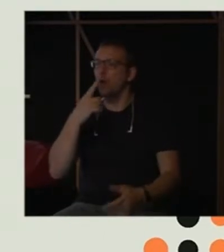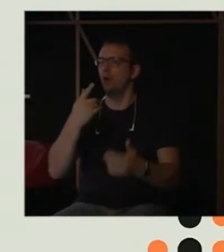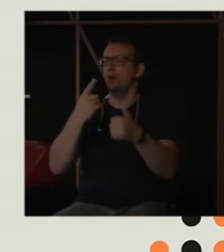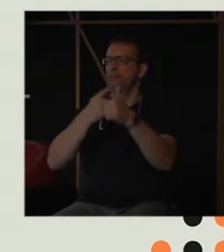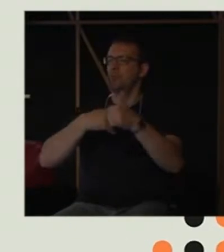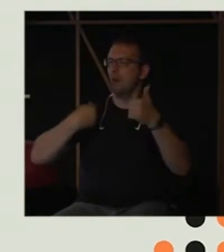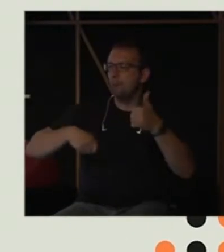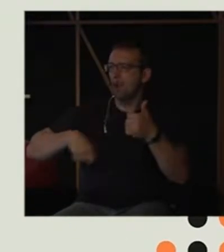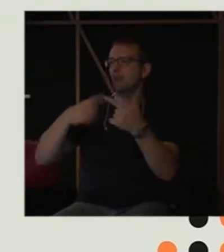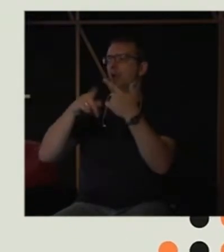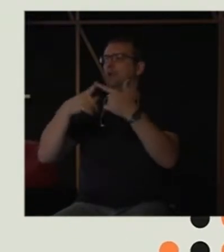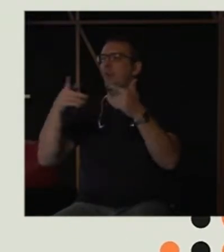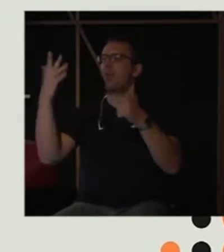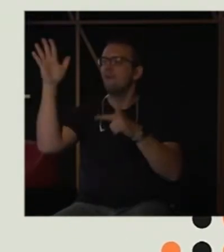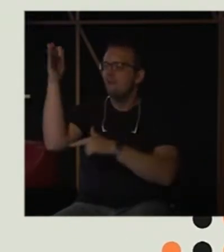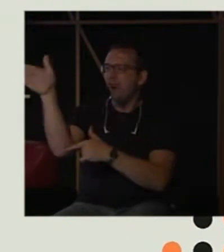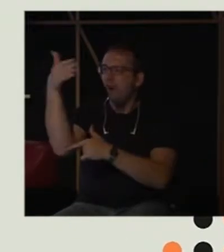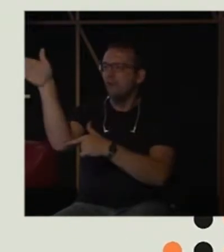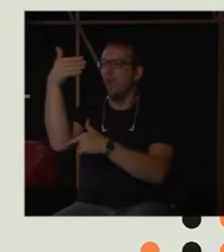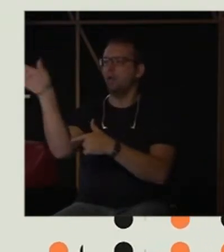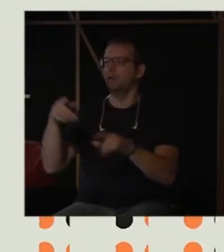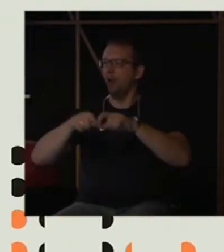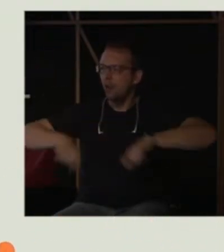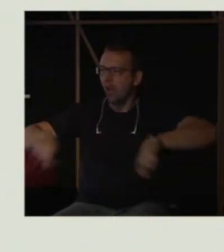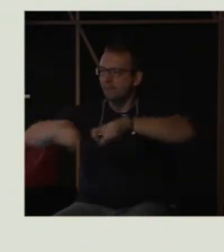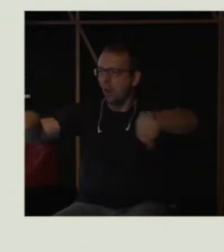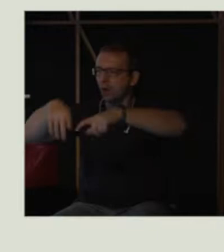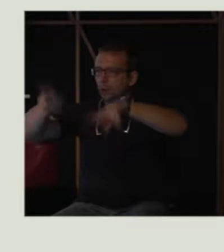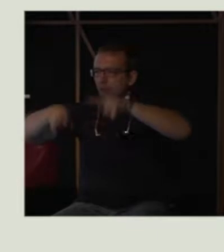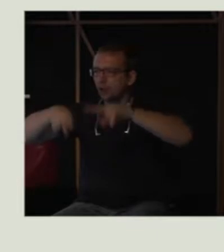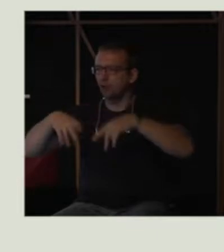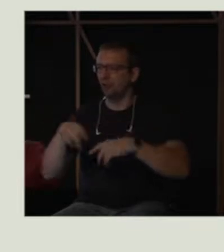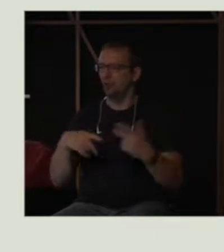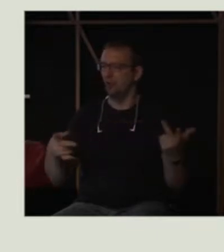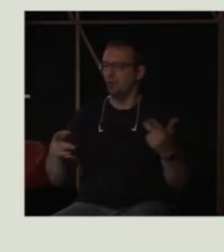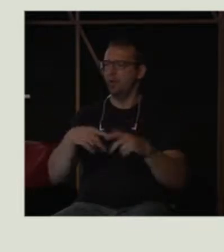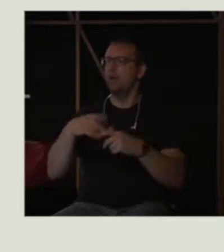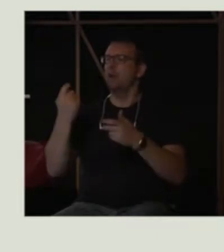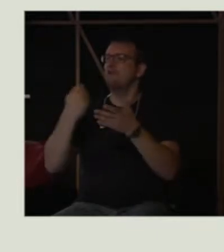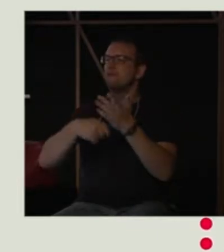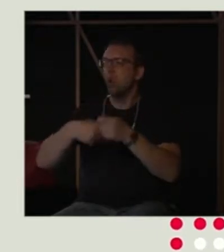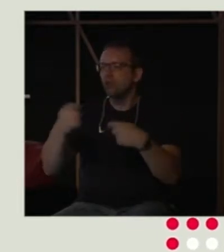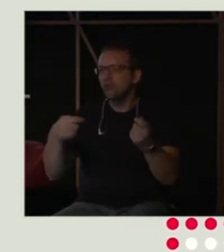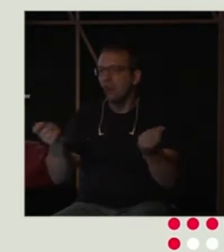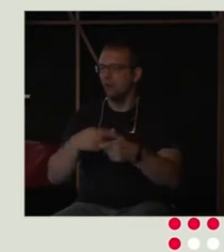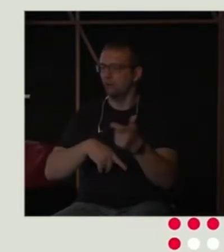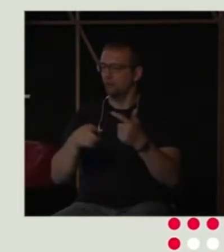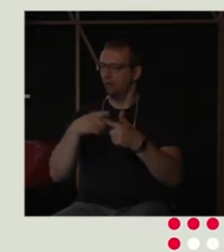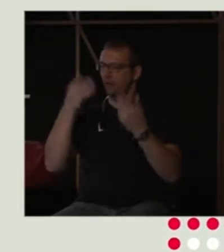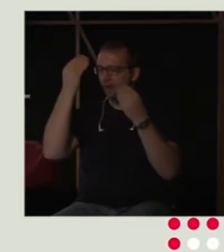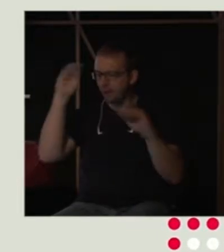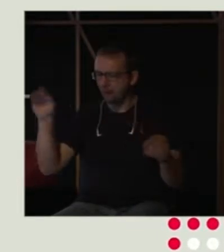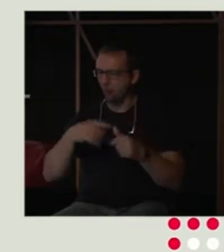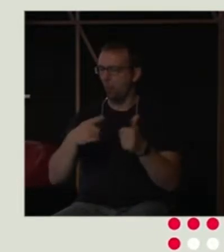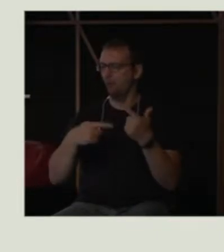like bibs, cones, flags and line markings, facilities and signage, merchandise, accessing information like